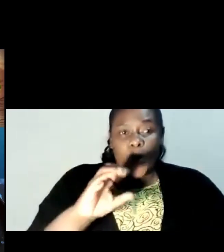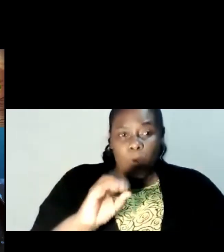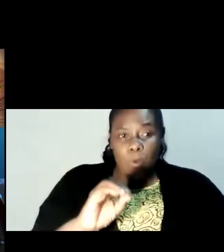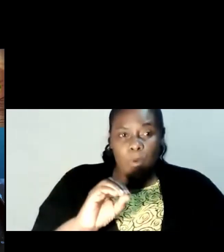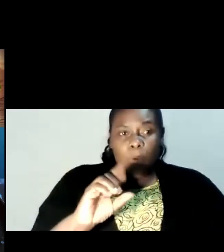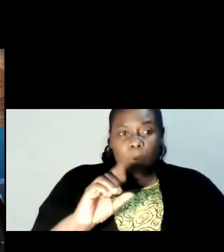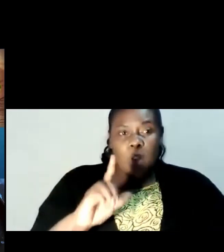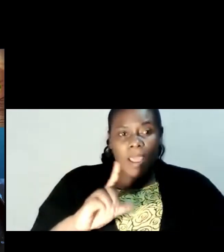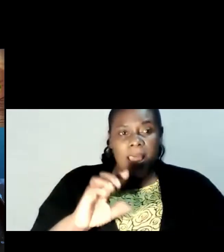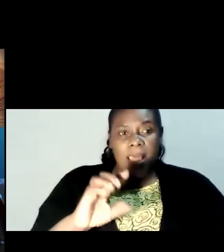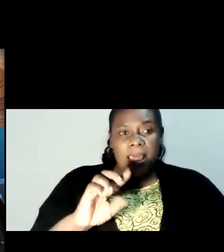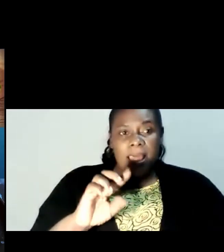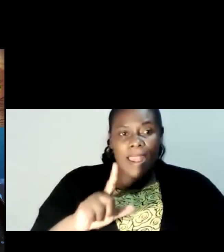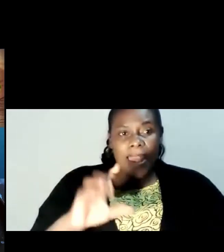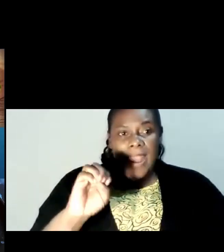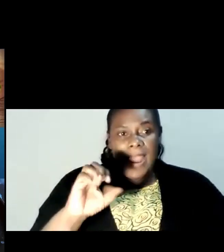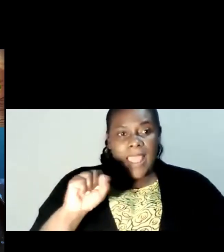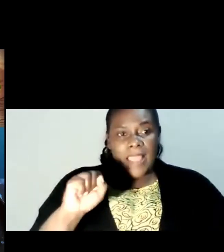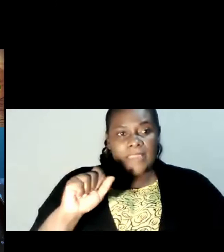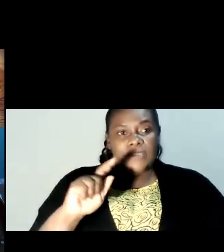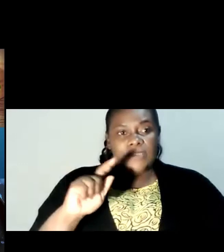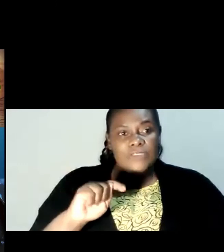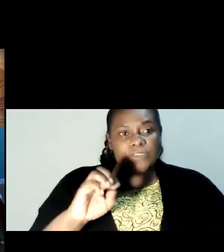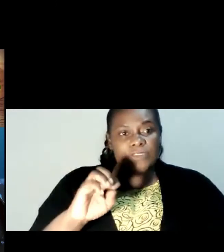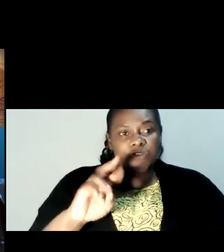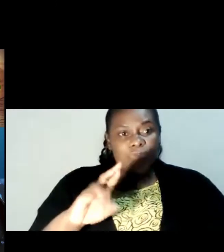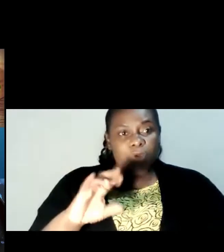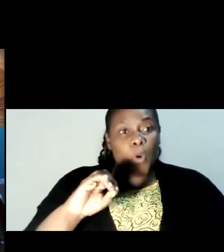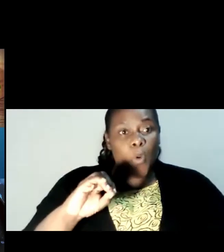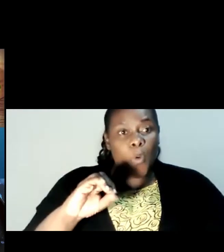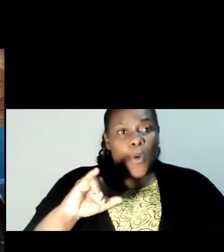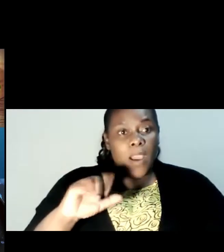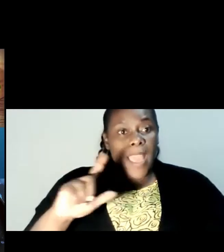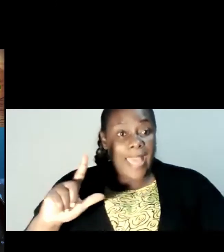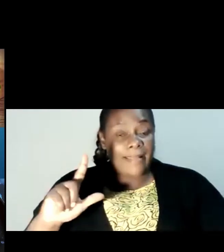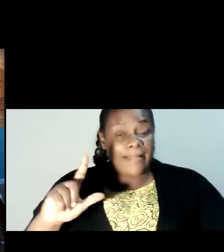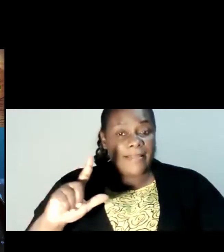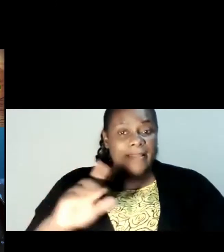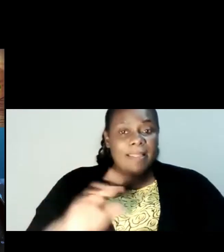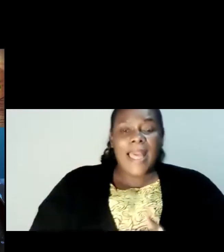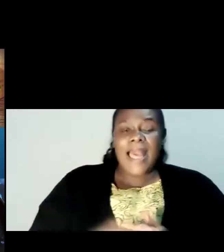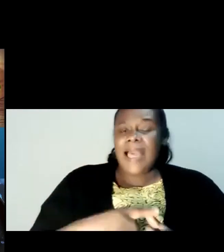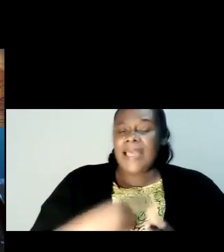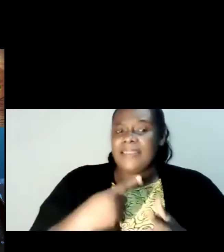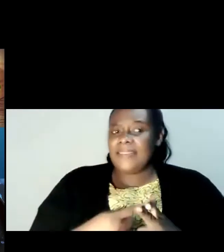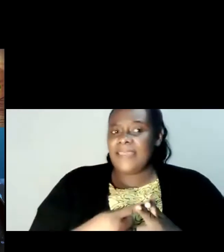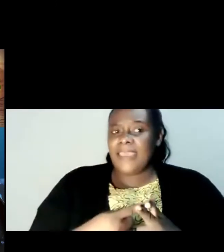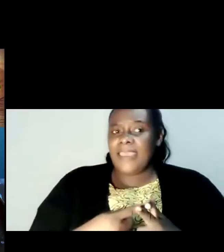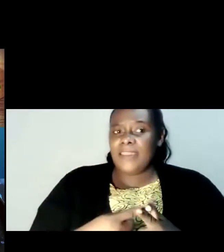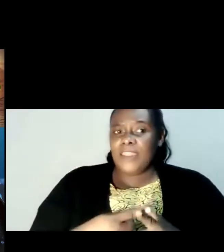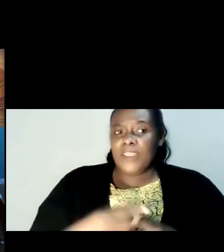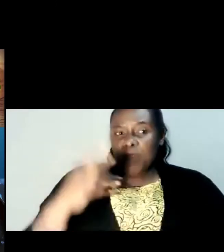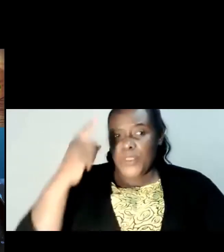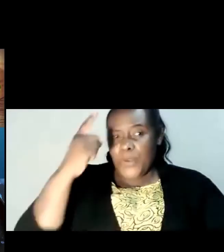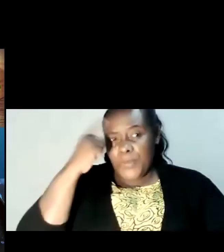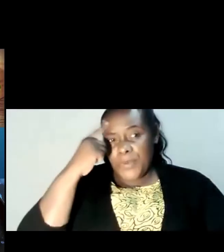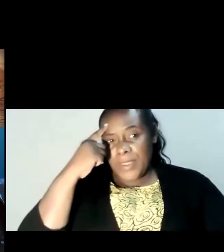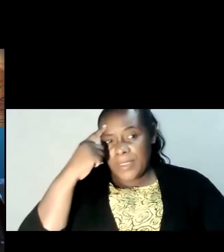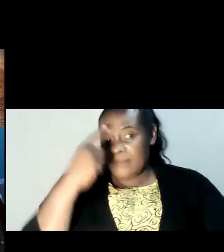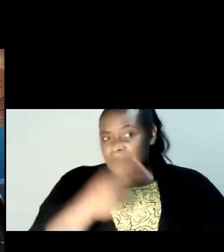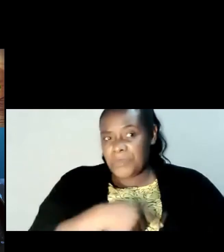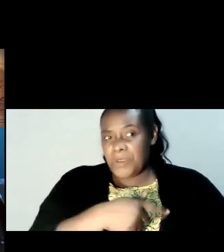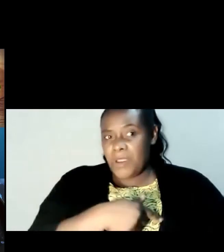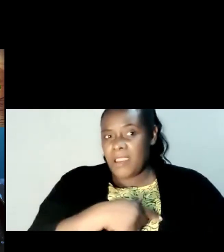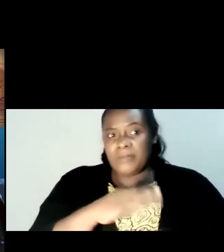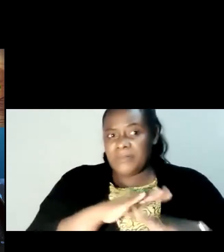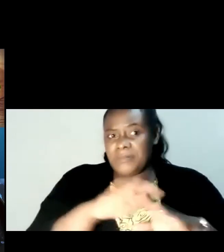to important organs like the brain and the heart, and increases the risk of getting strokes and heart